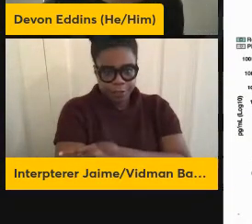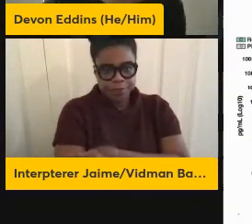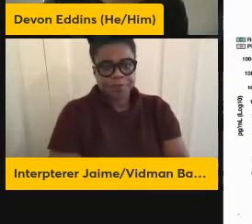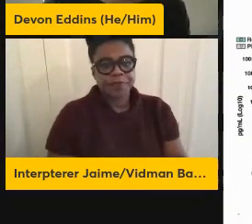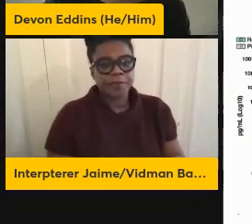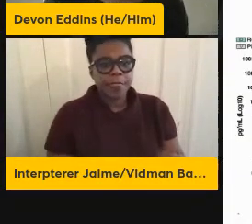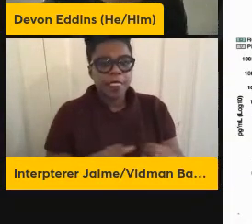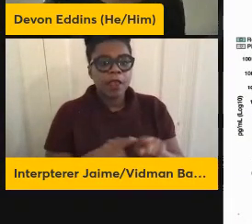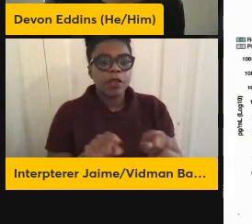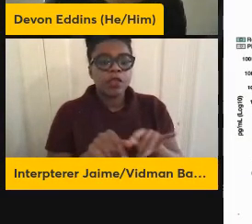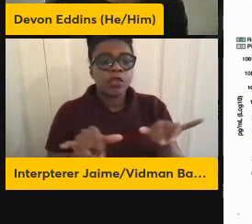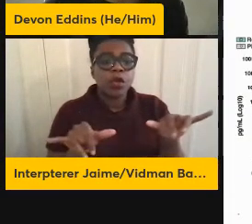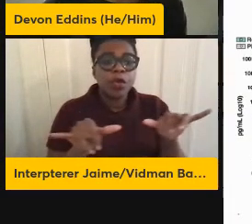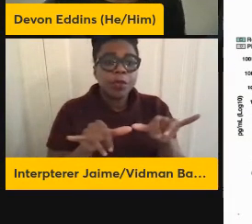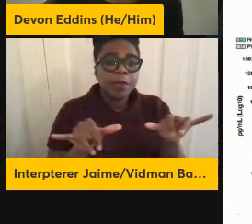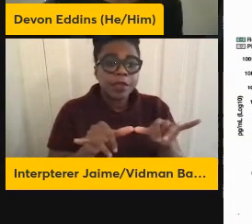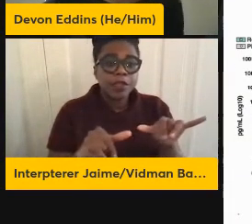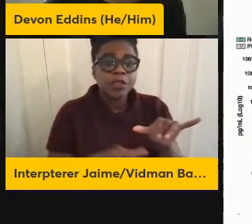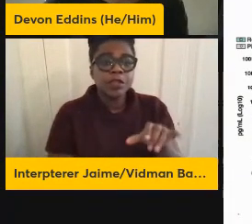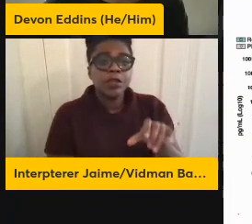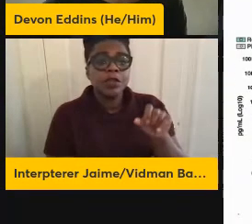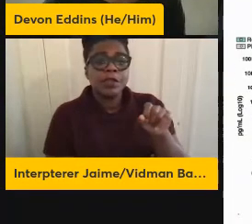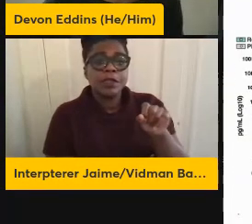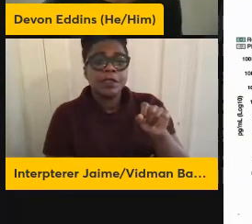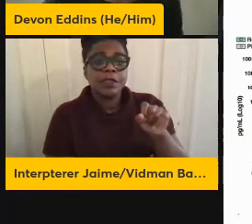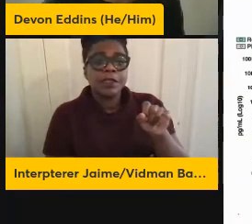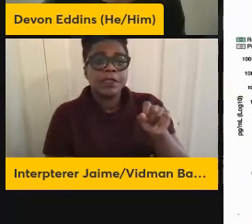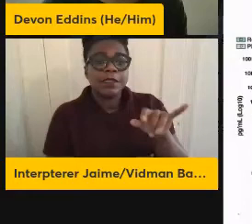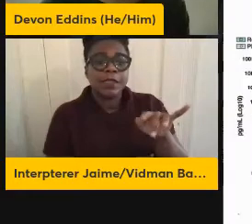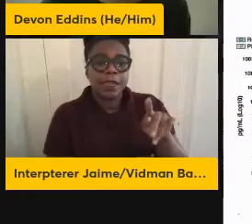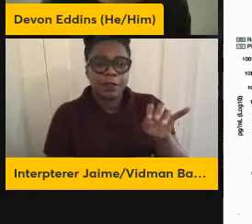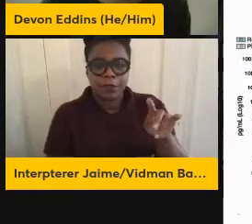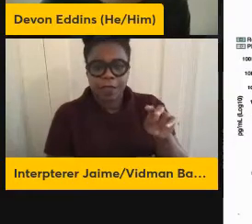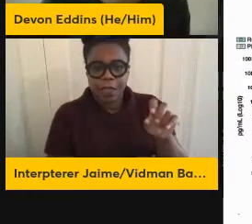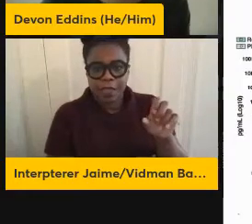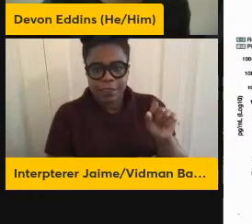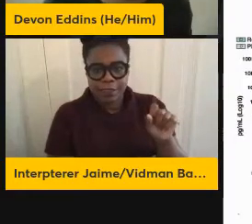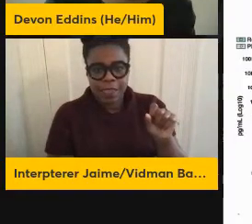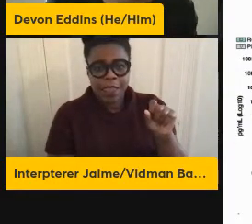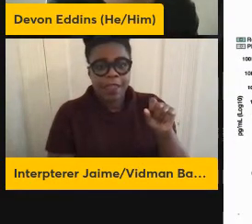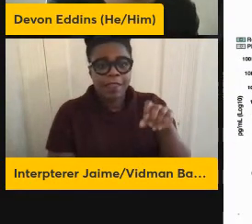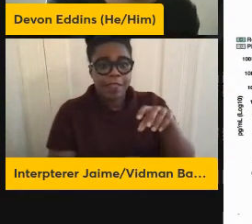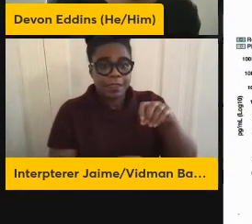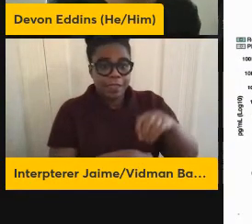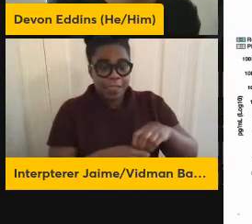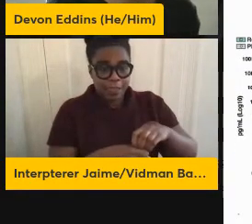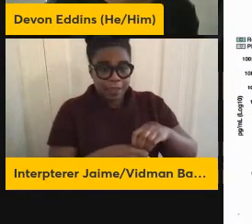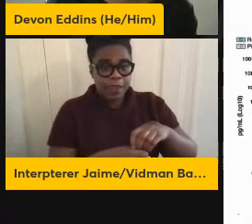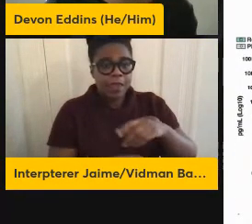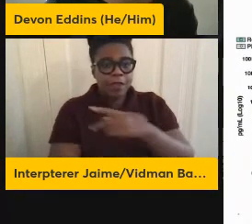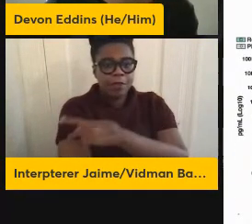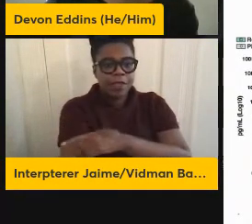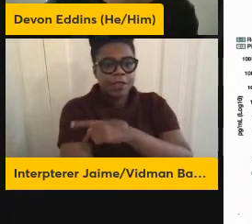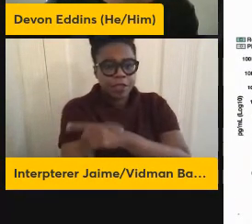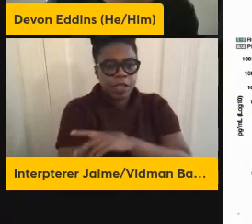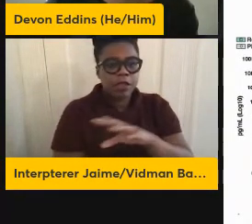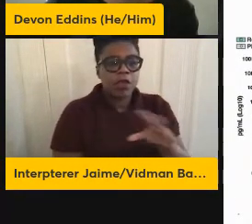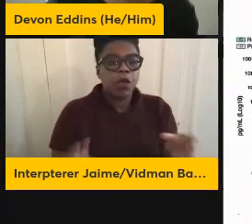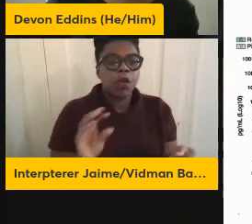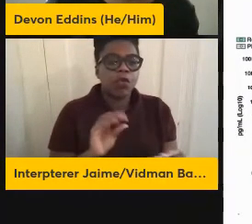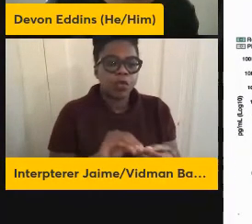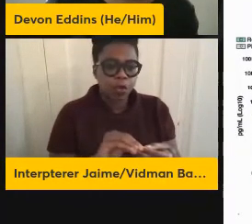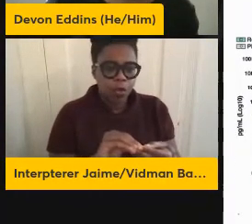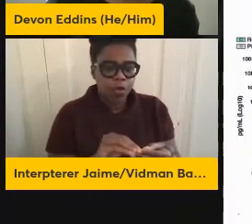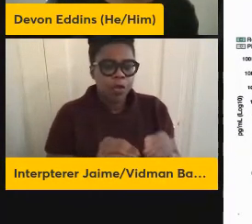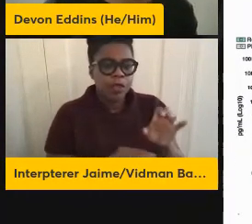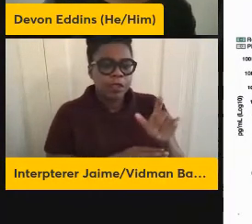to measure cytokines that are implicated in cytokine storm in patients and the total cellular compartment of